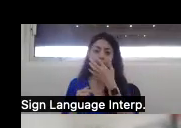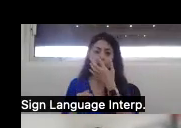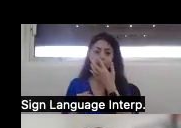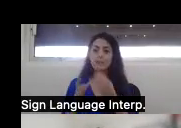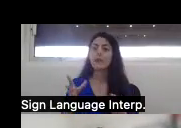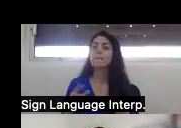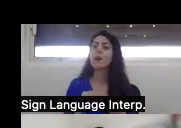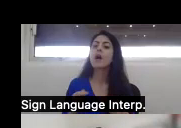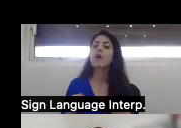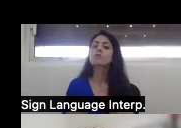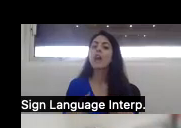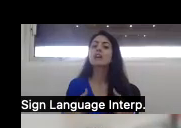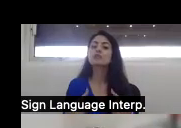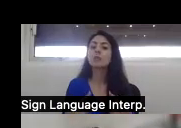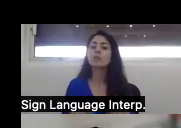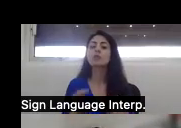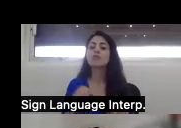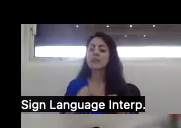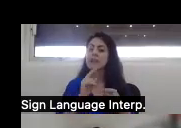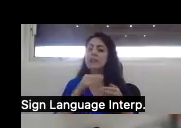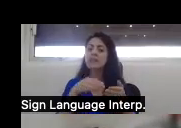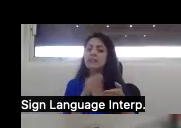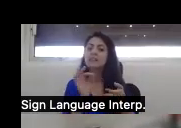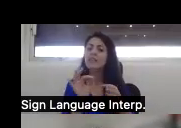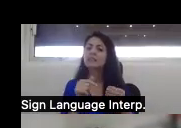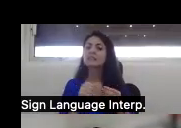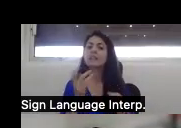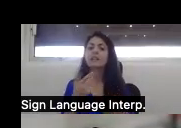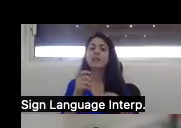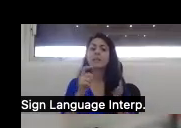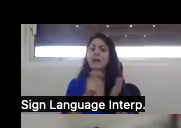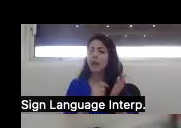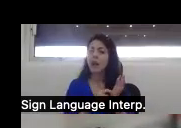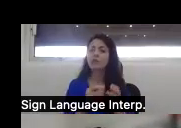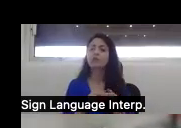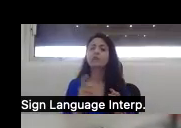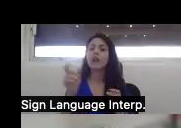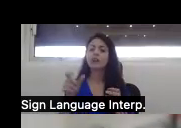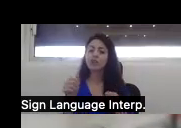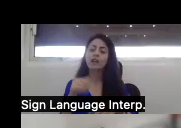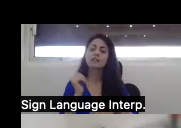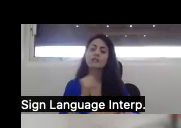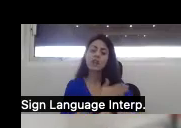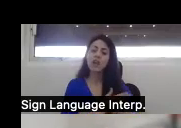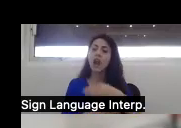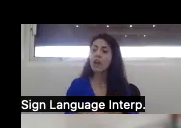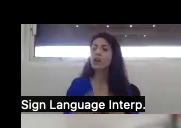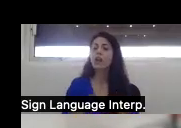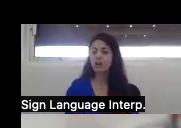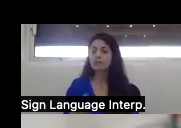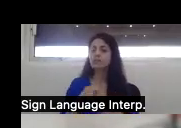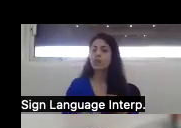with disabilities, which I think was a very important, and it is a very important step forward in ensuring the right to social protection.